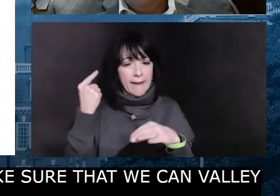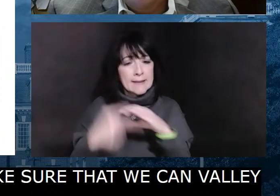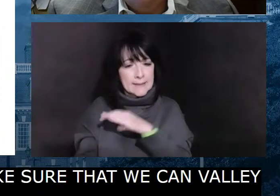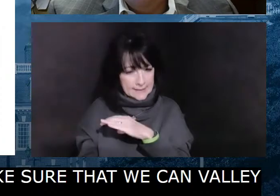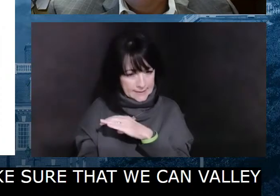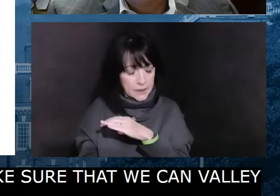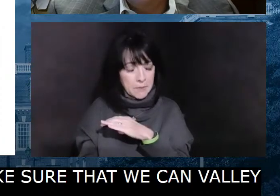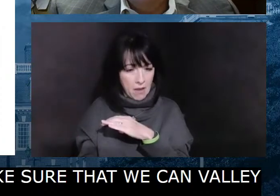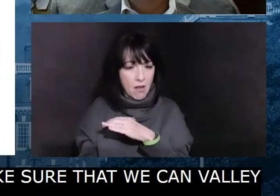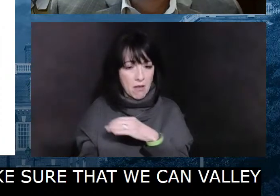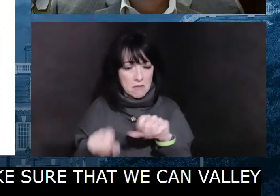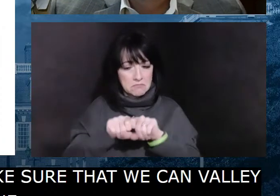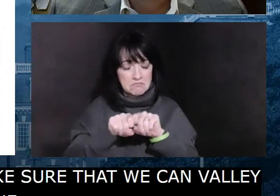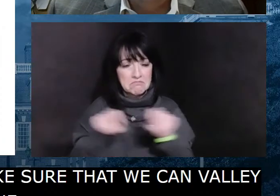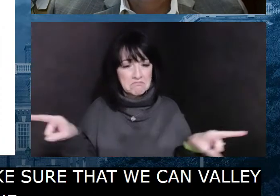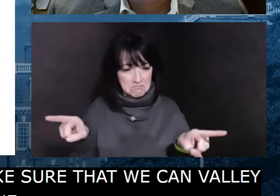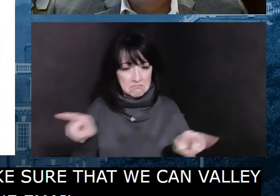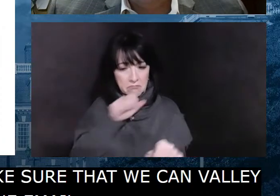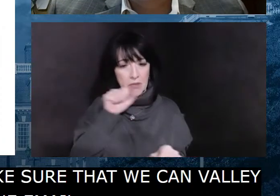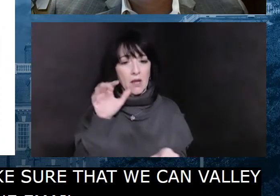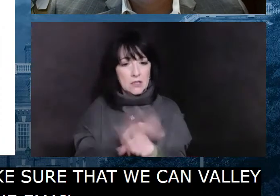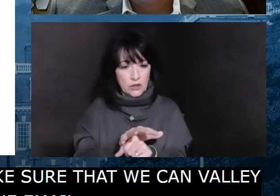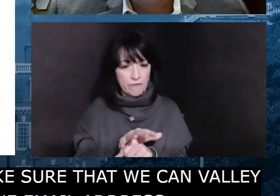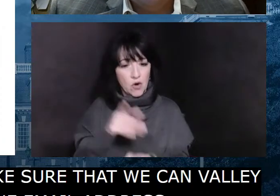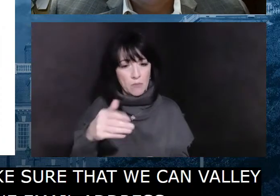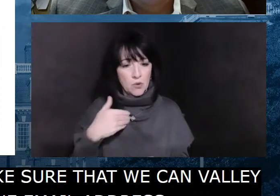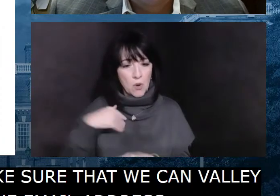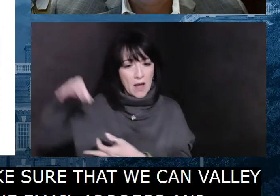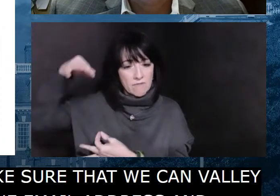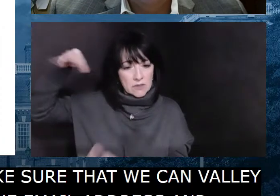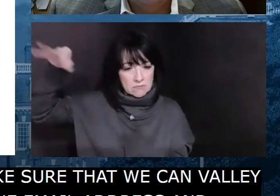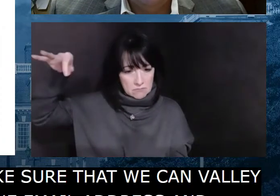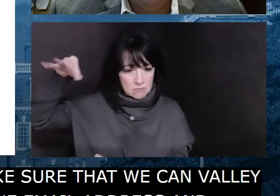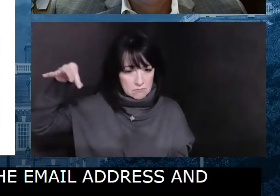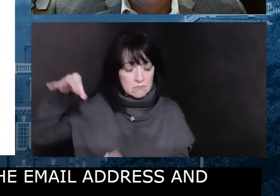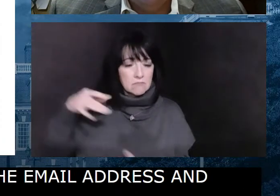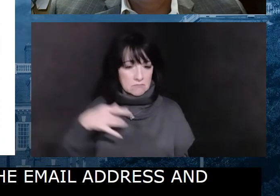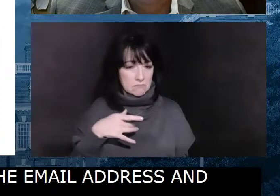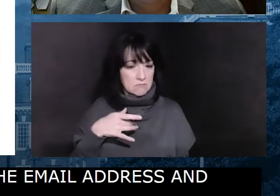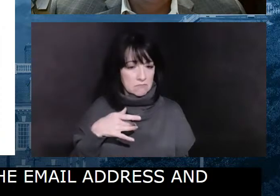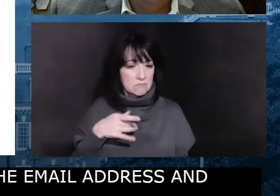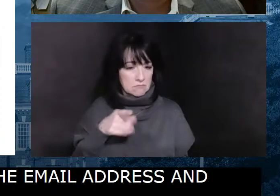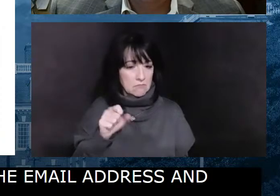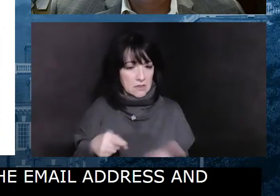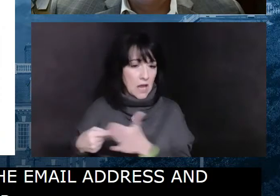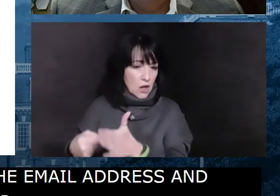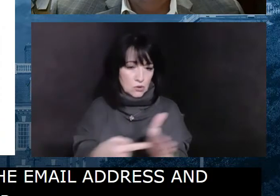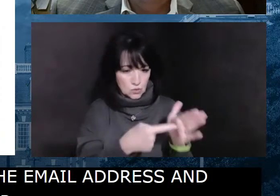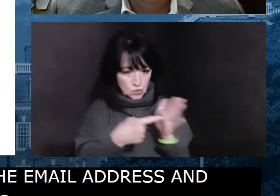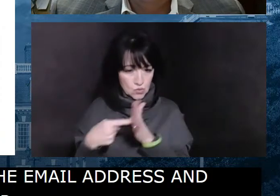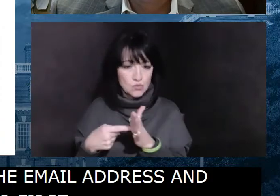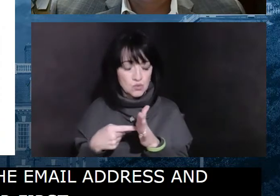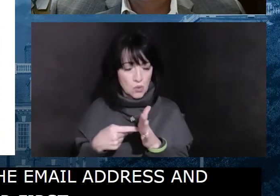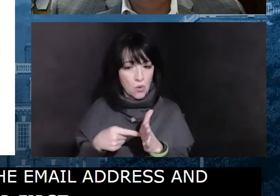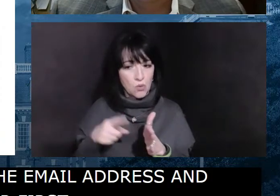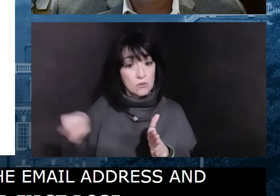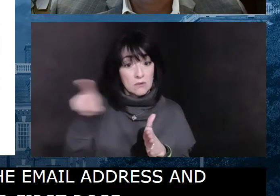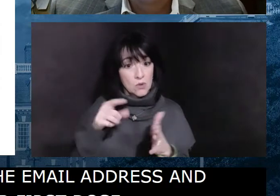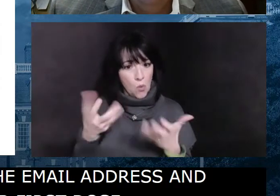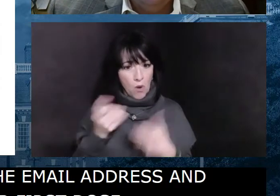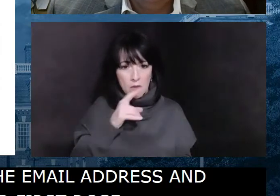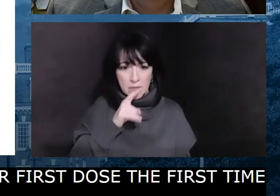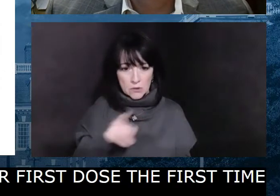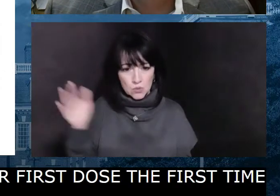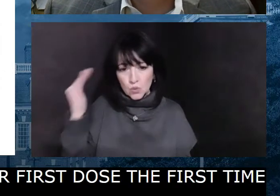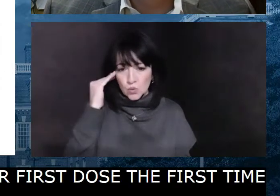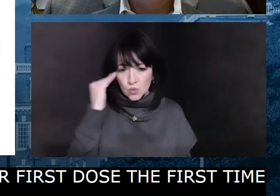and what you got the first time, so you can make sure you have that to make sure the nurses and the clinicians on scene have much information to make this